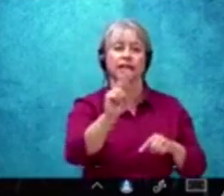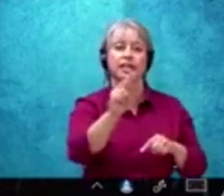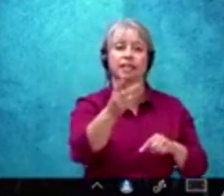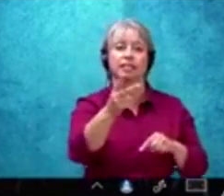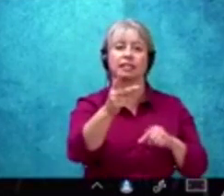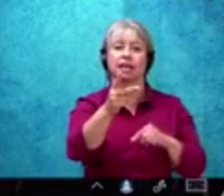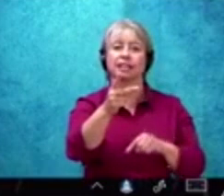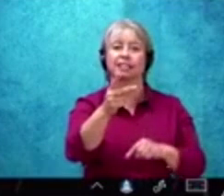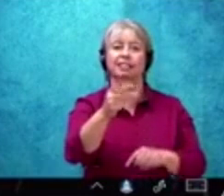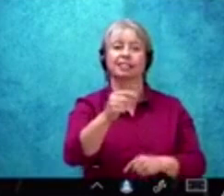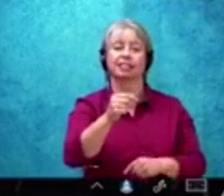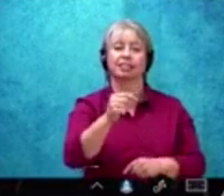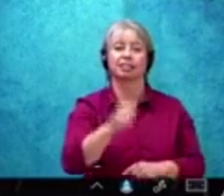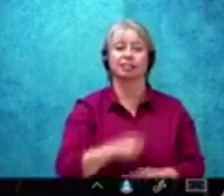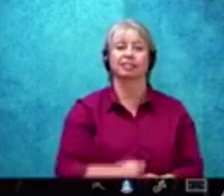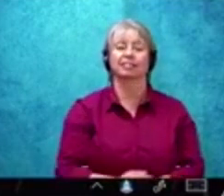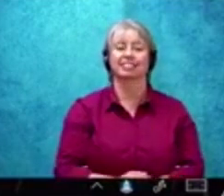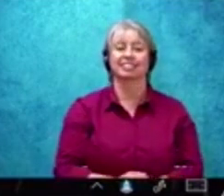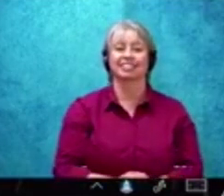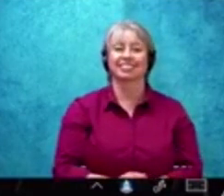class.